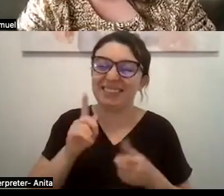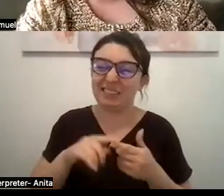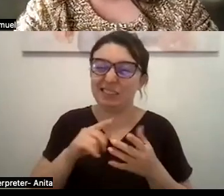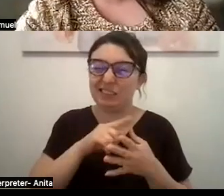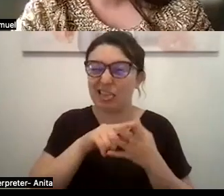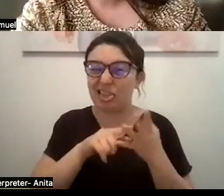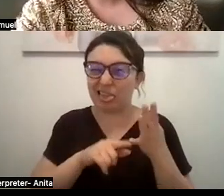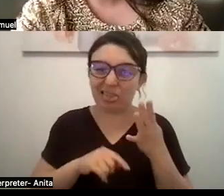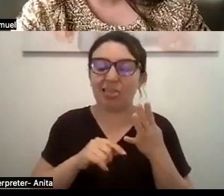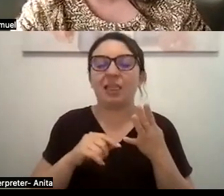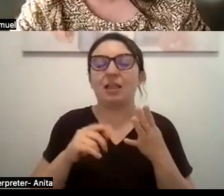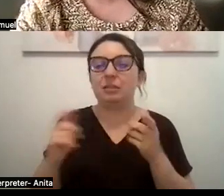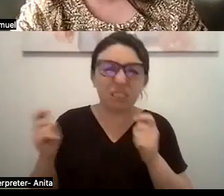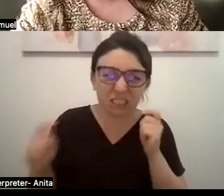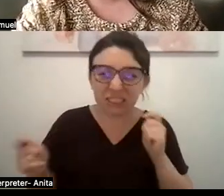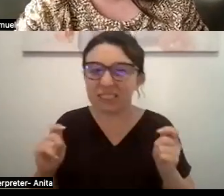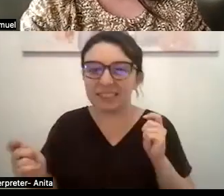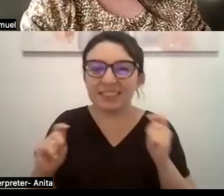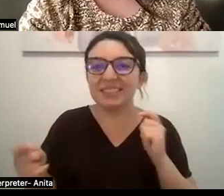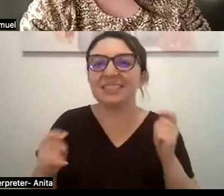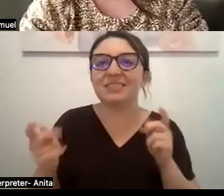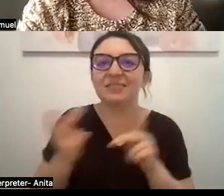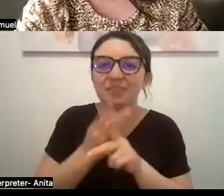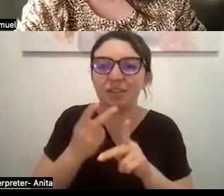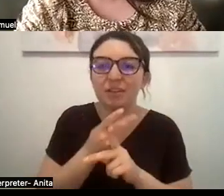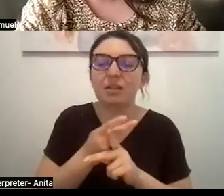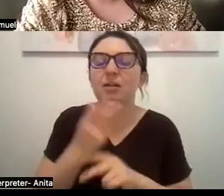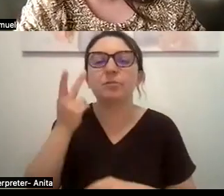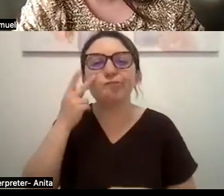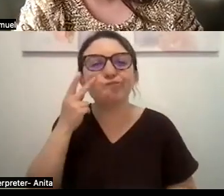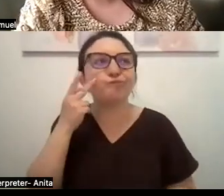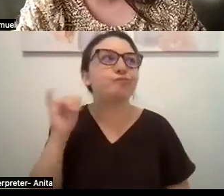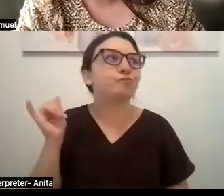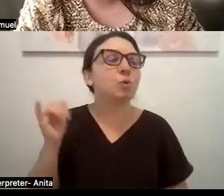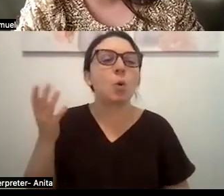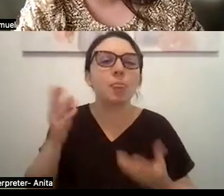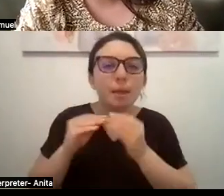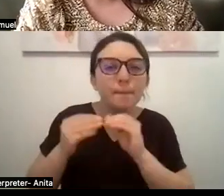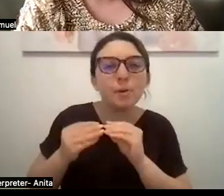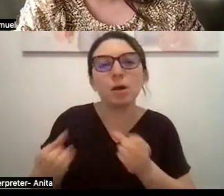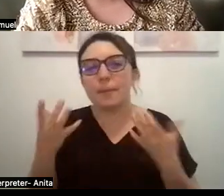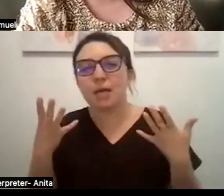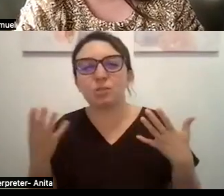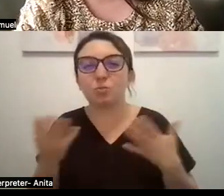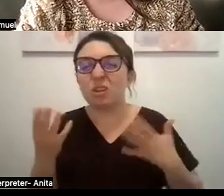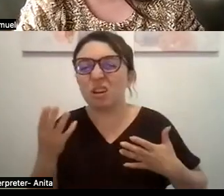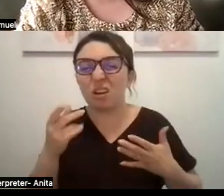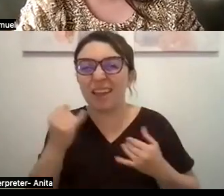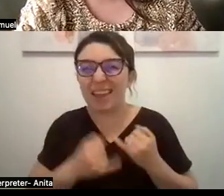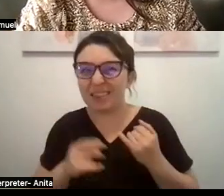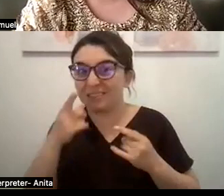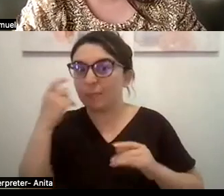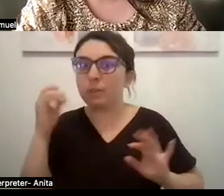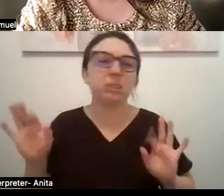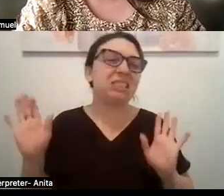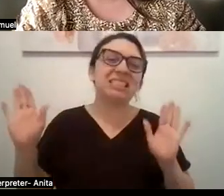week that we have to make adjustments to, based on the numbers and people who tell us at the end of the summer they've